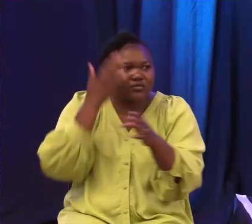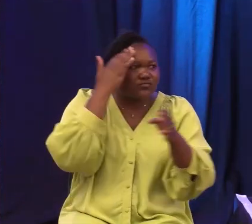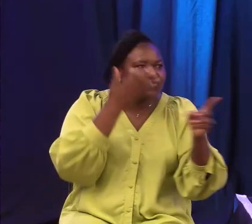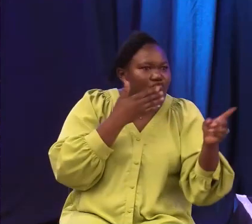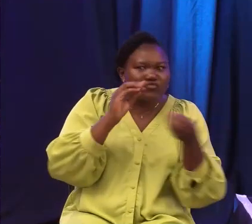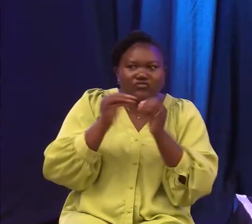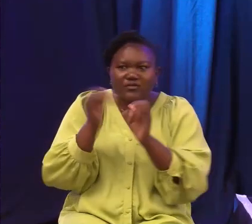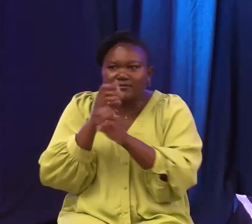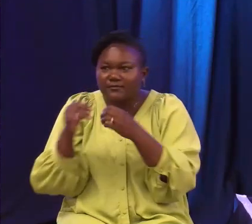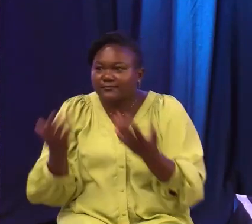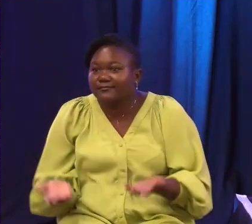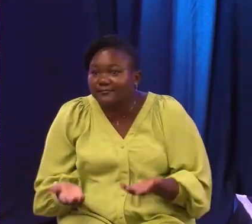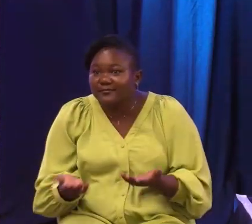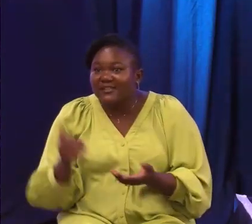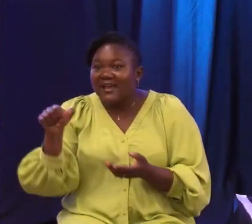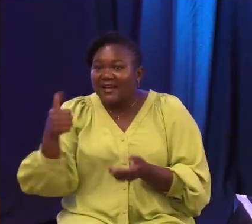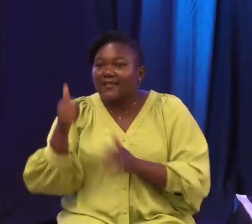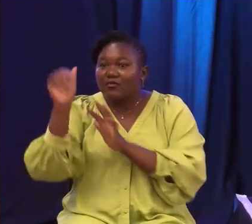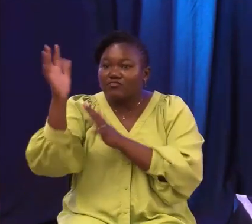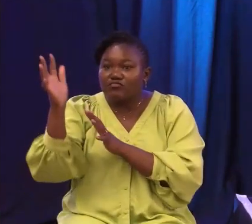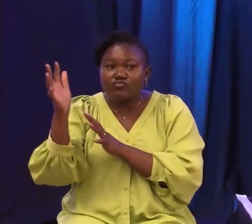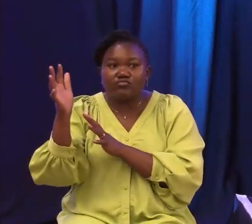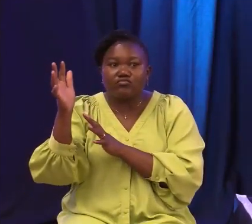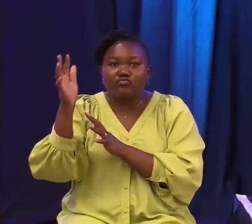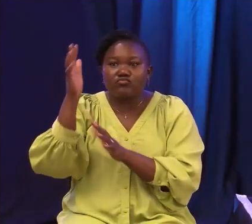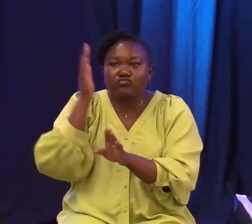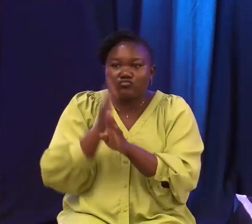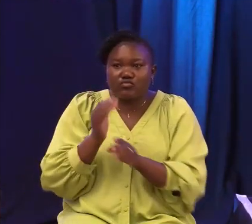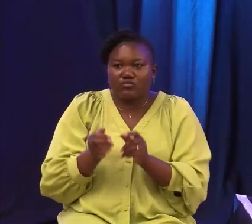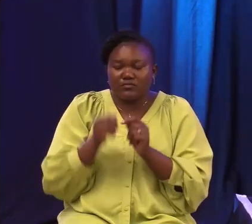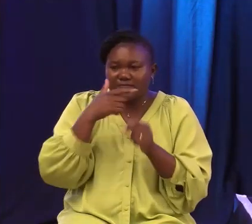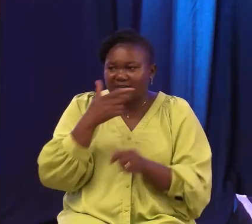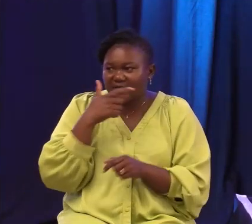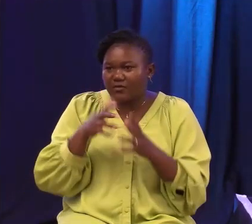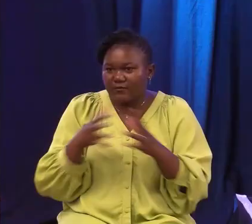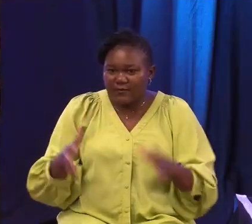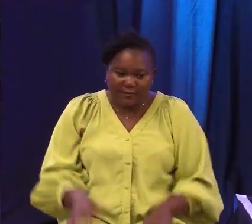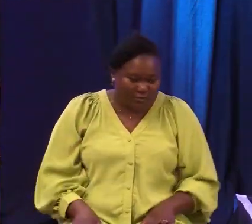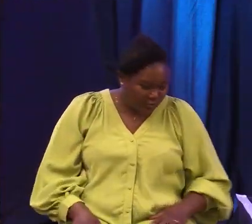And just another round of applause for the proceedings today. Thank you very much.